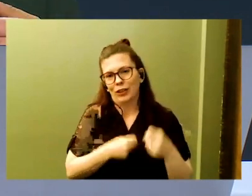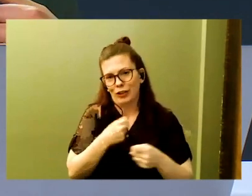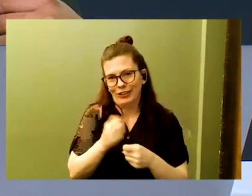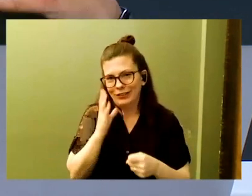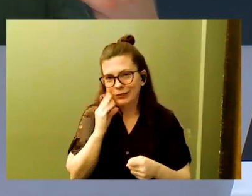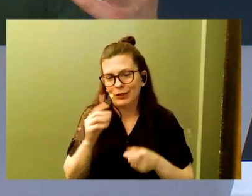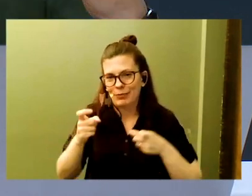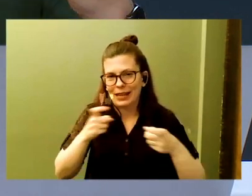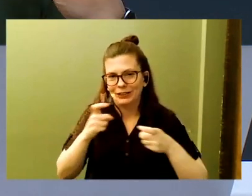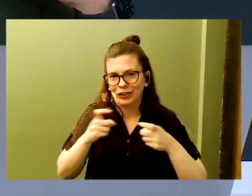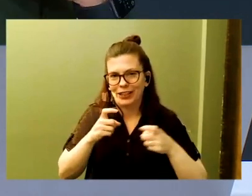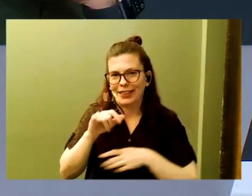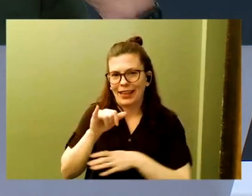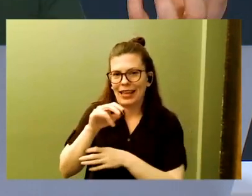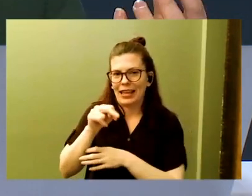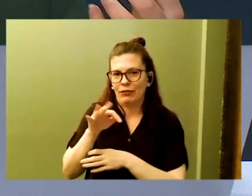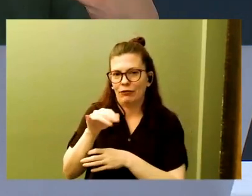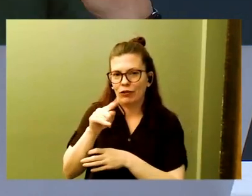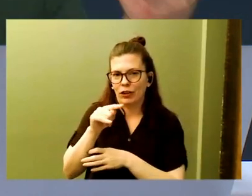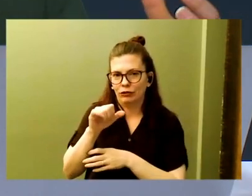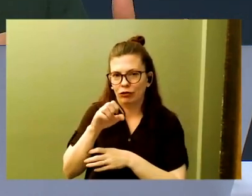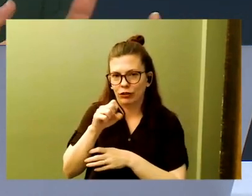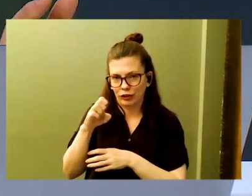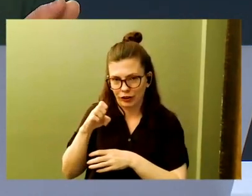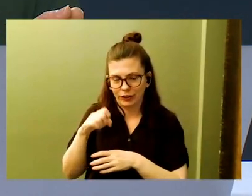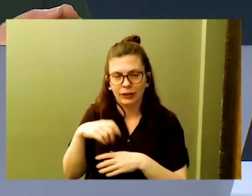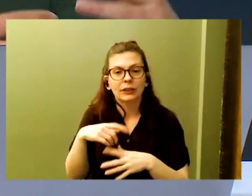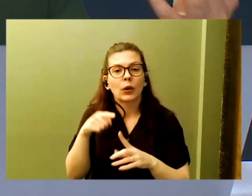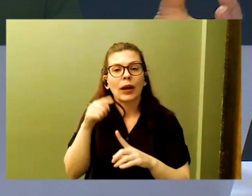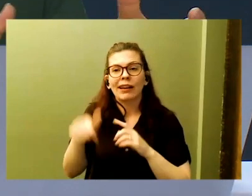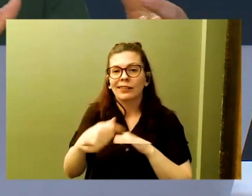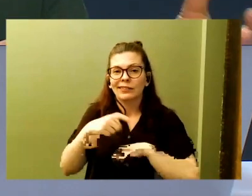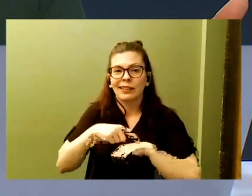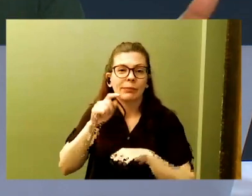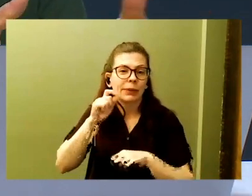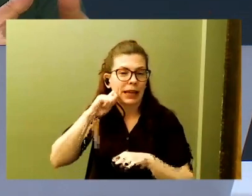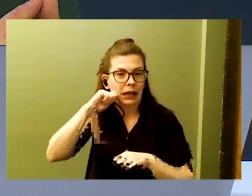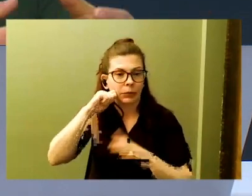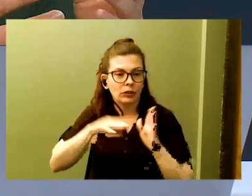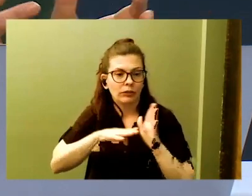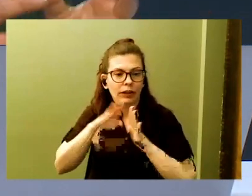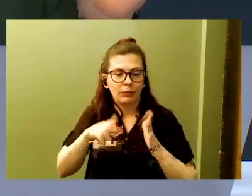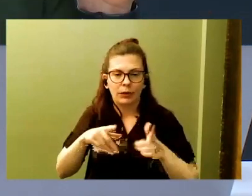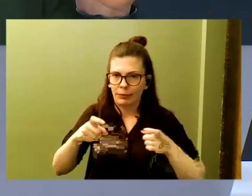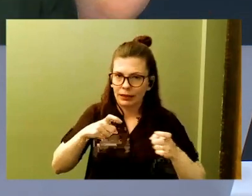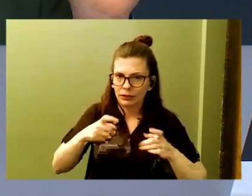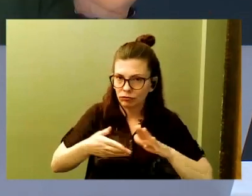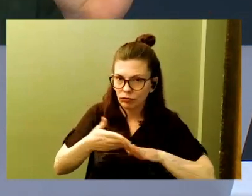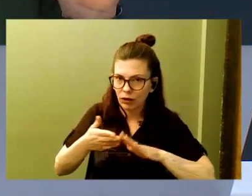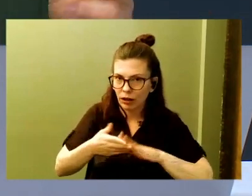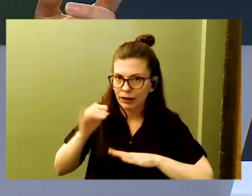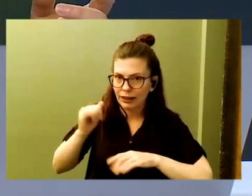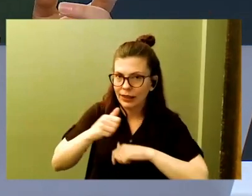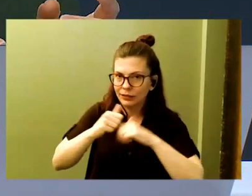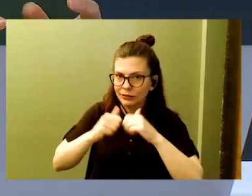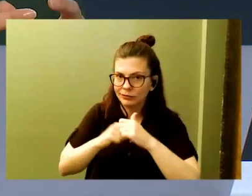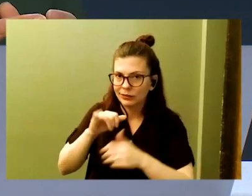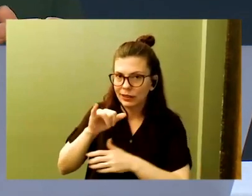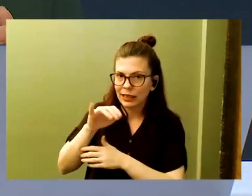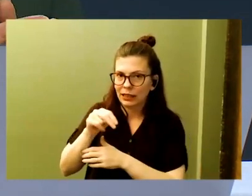infrastructure, and any time that an Apple developer has to manage and run that infrastructure in a lights out